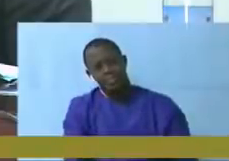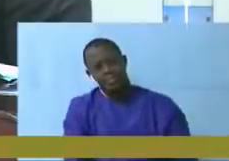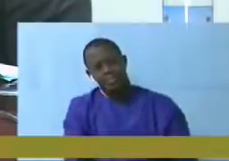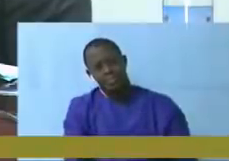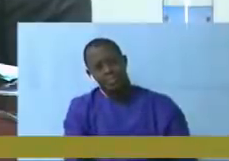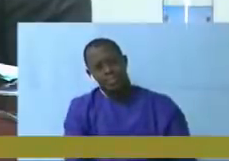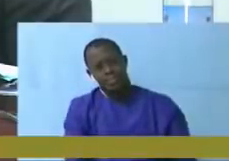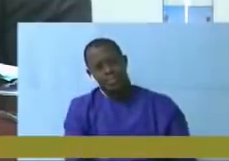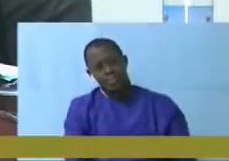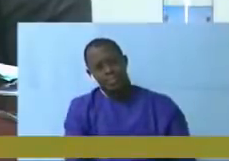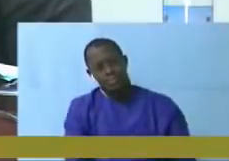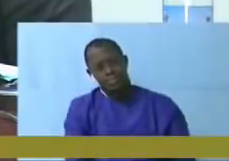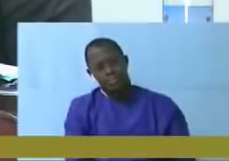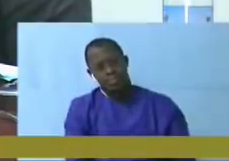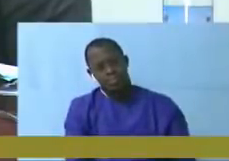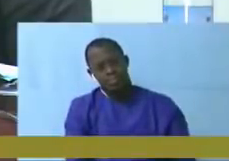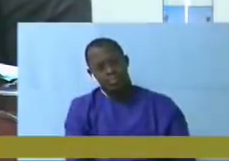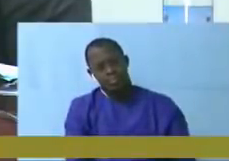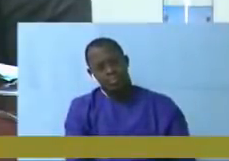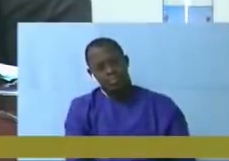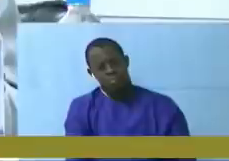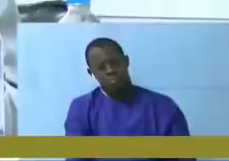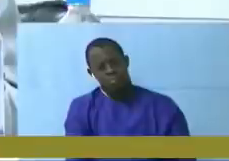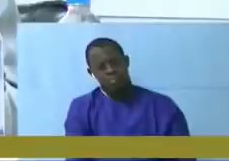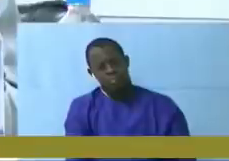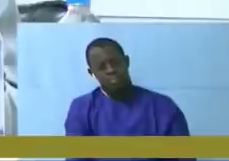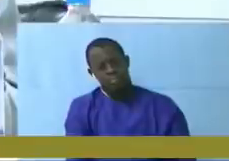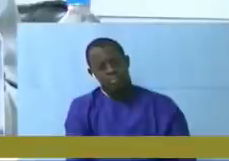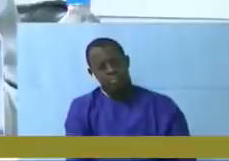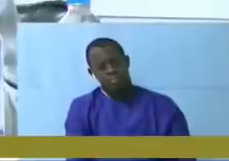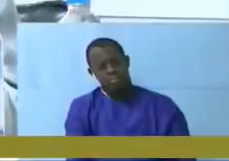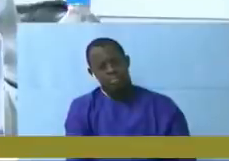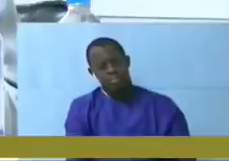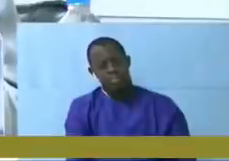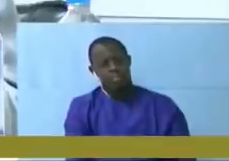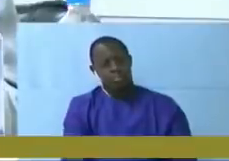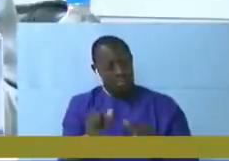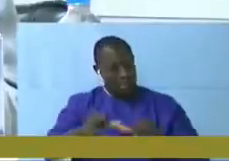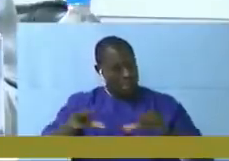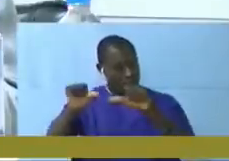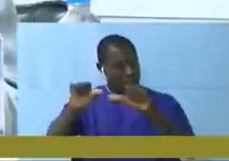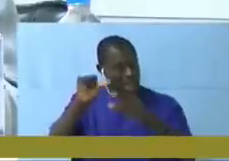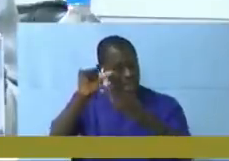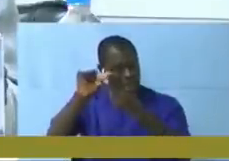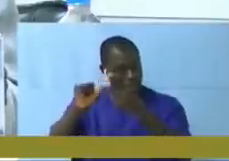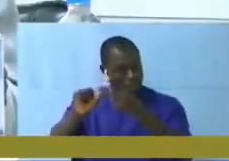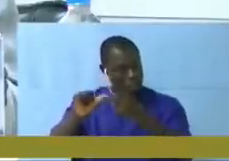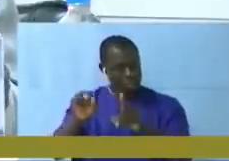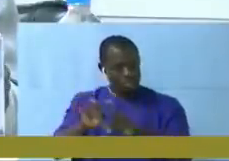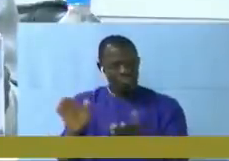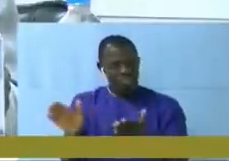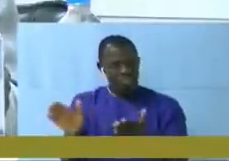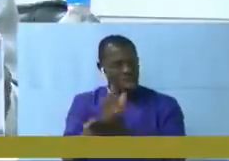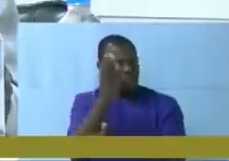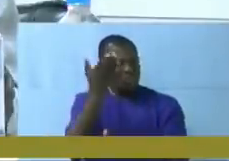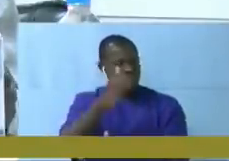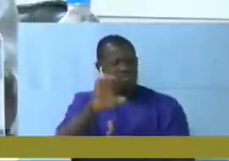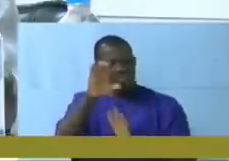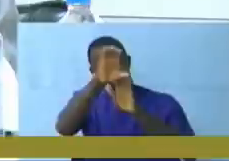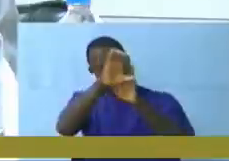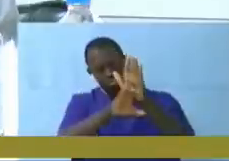tan comme ni nga xamne non lañ tané president bi. That part was removed. It did not find